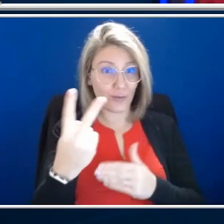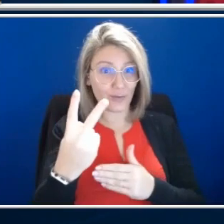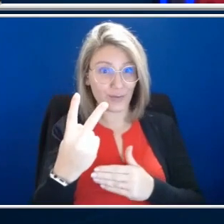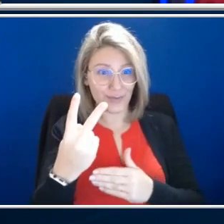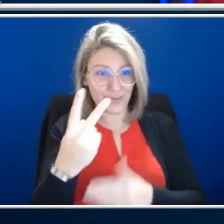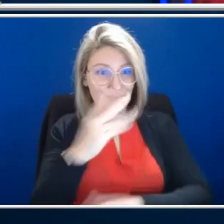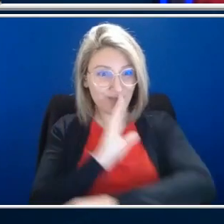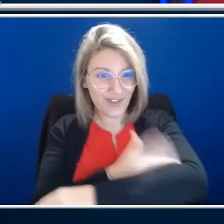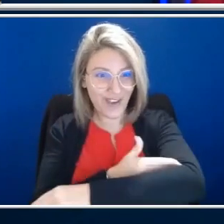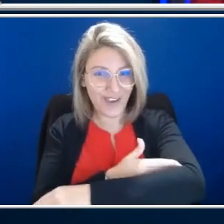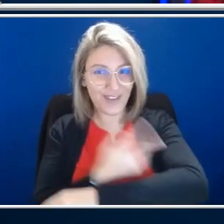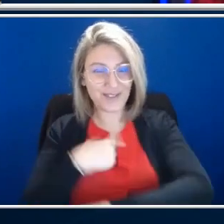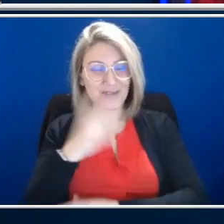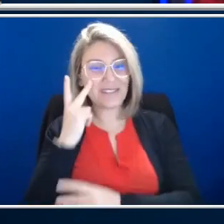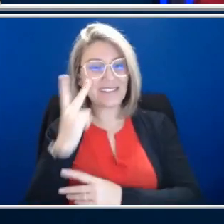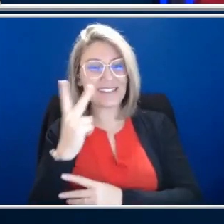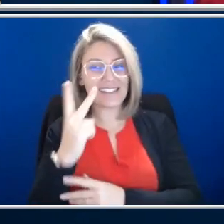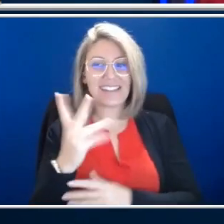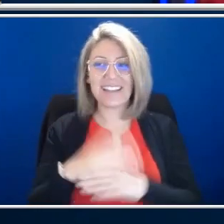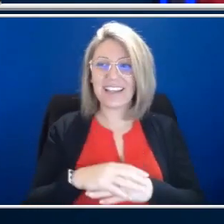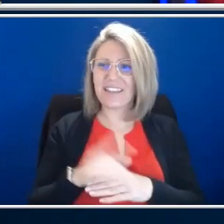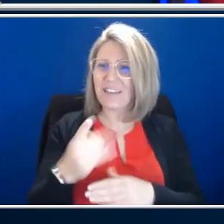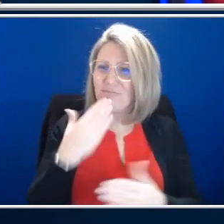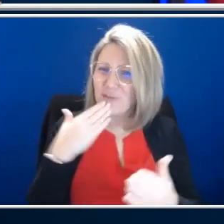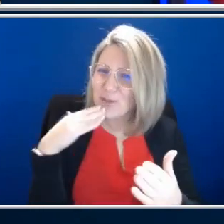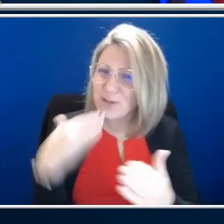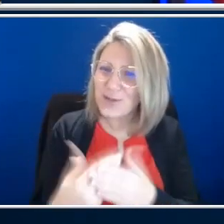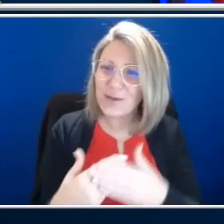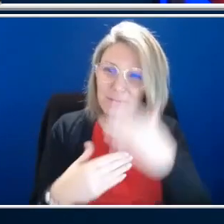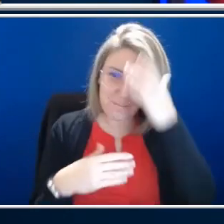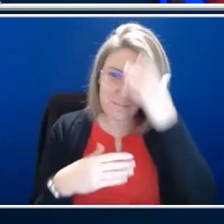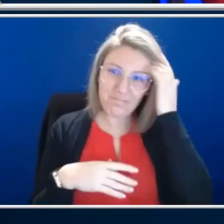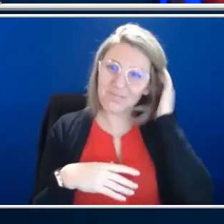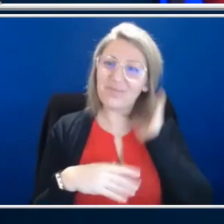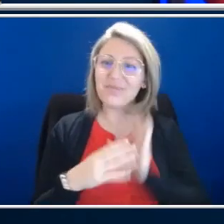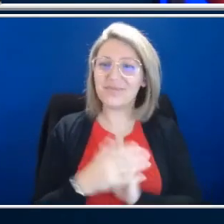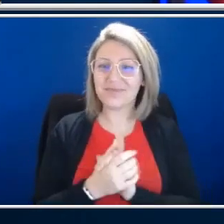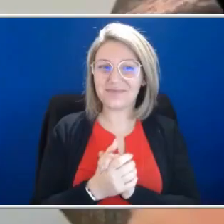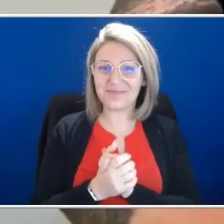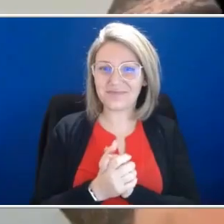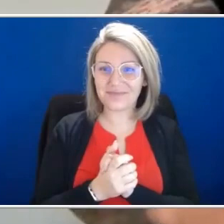need to give them, they've been so good beside you during this.